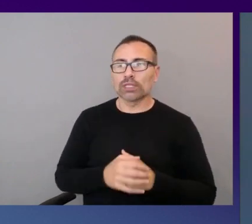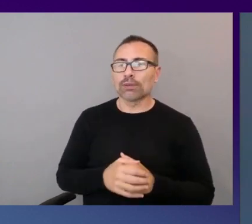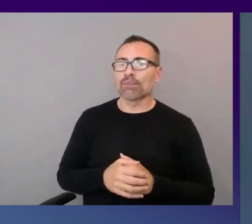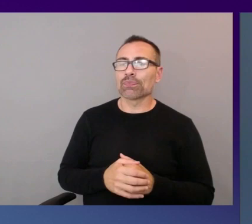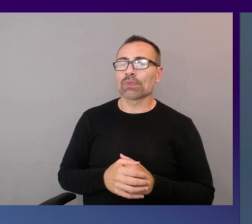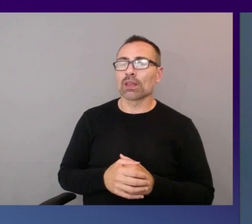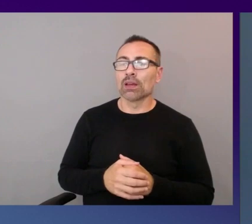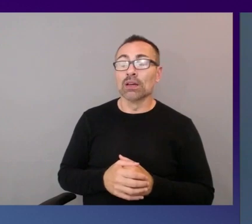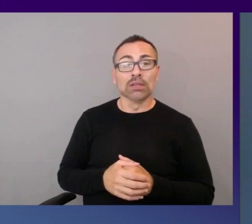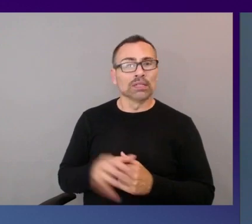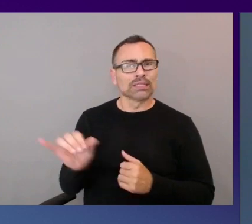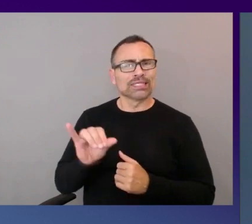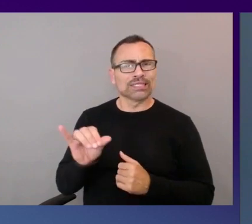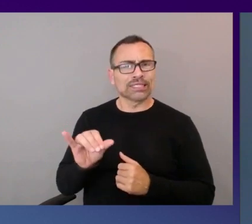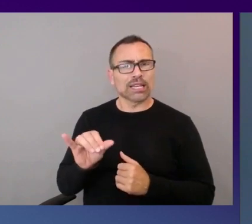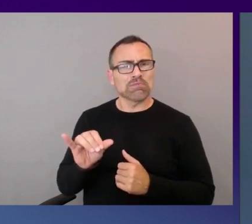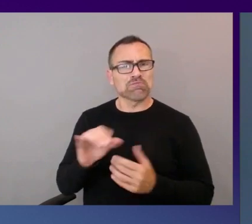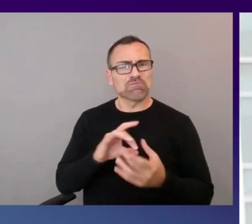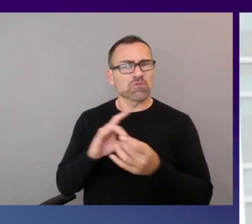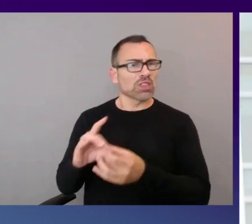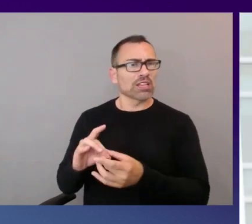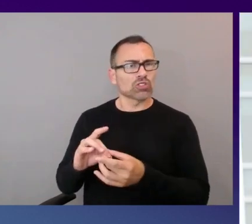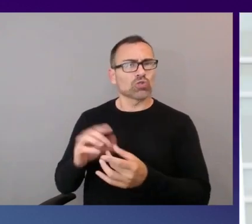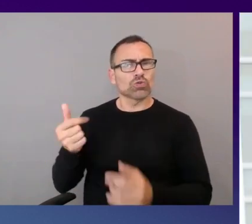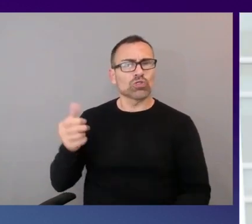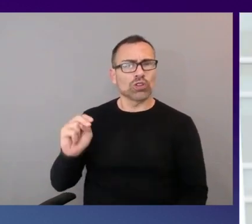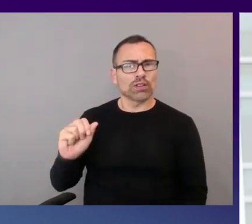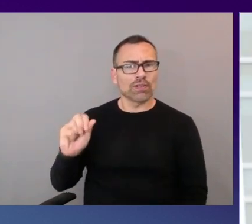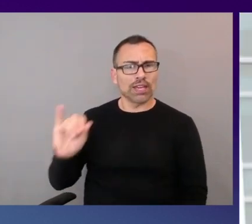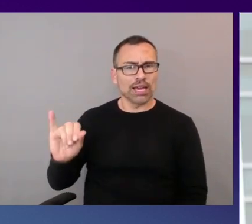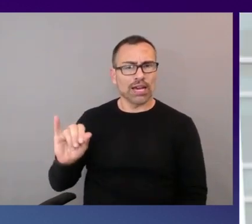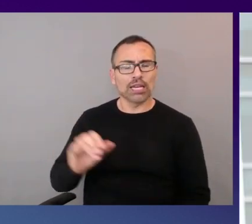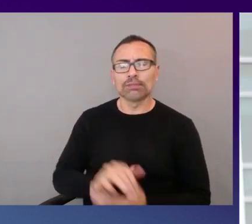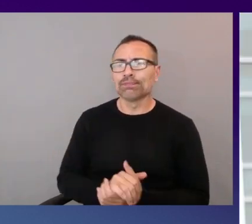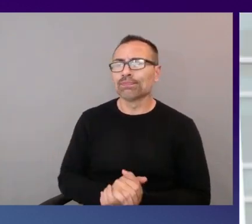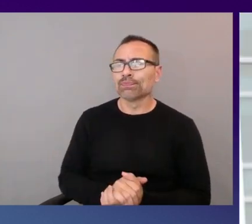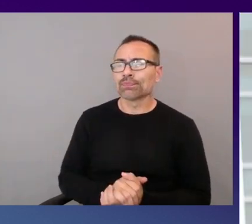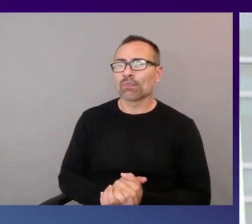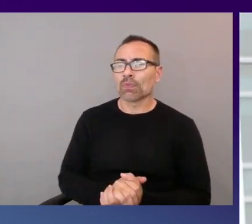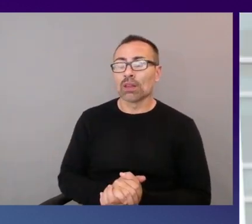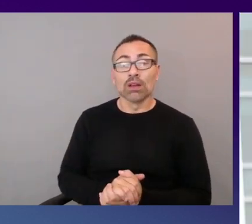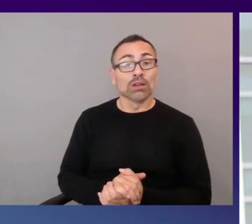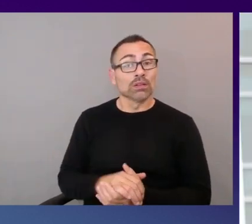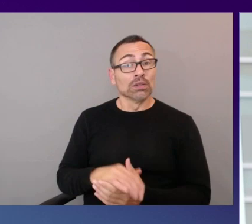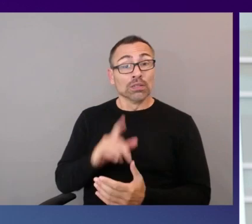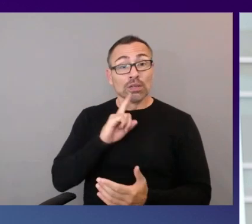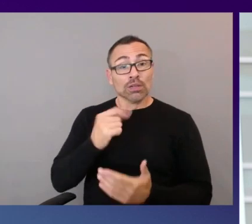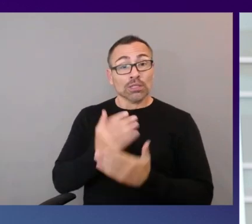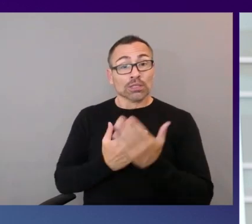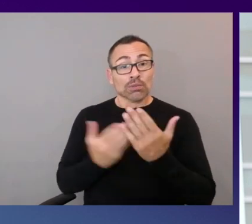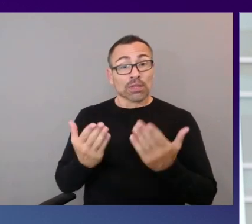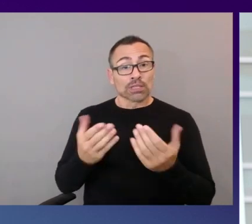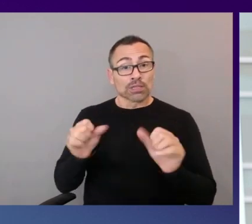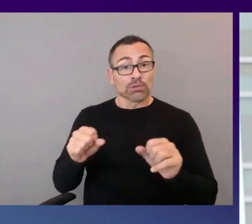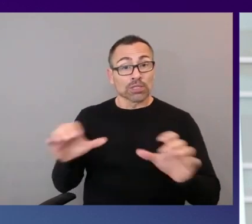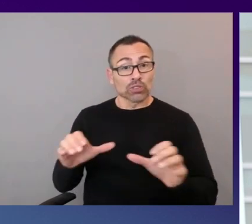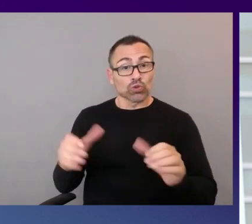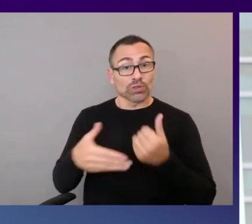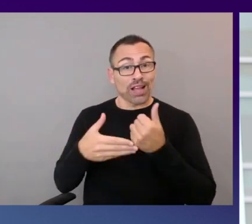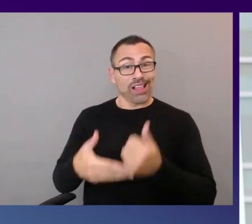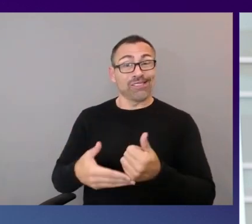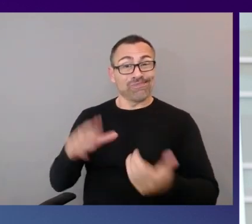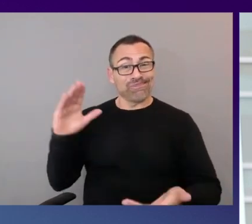true in the context of generative AI. I think there are a few things that we can do to help, you know,